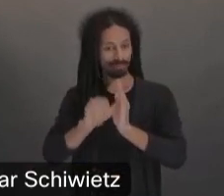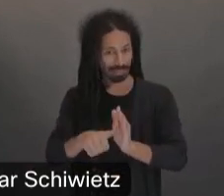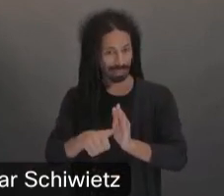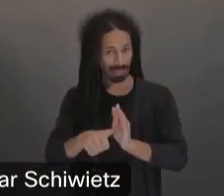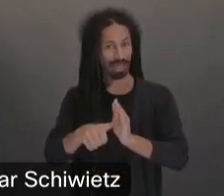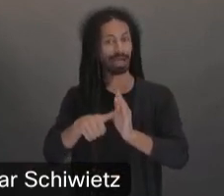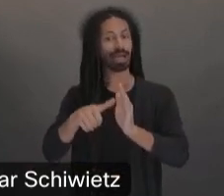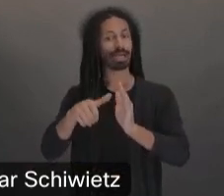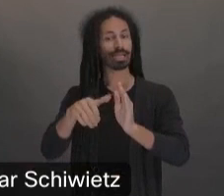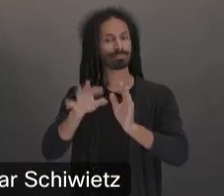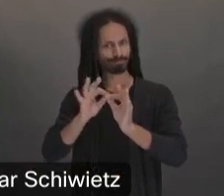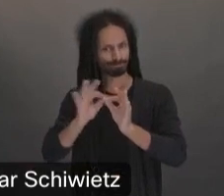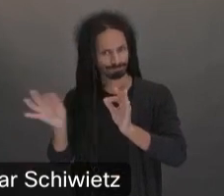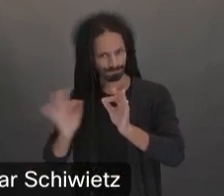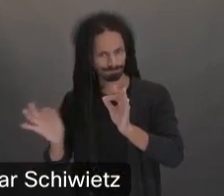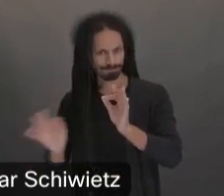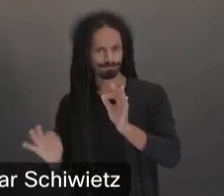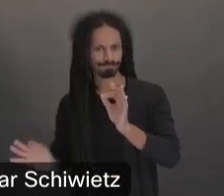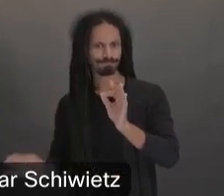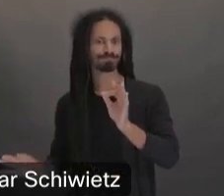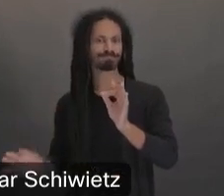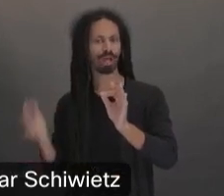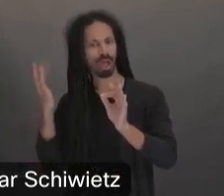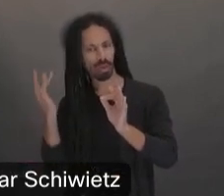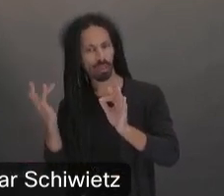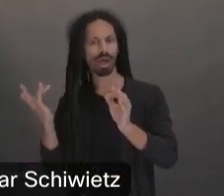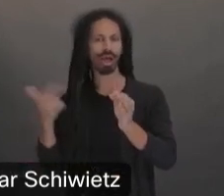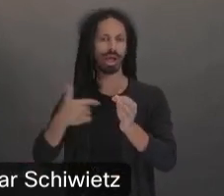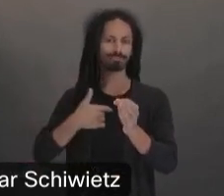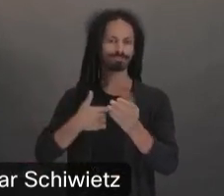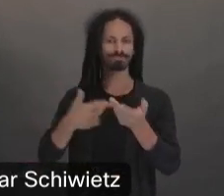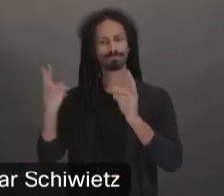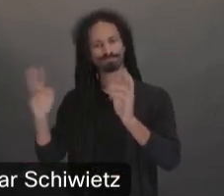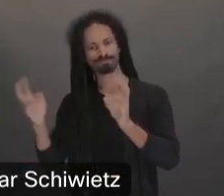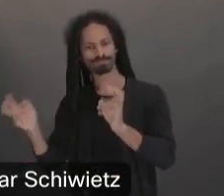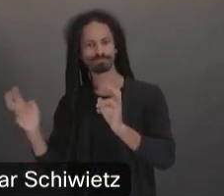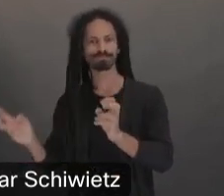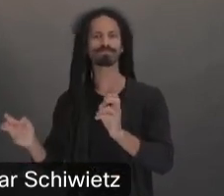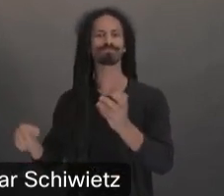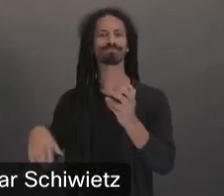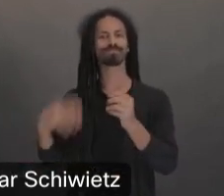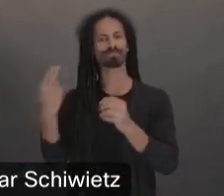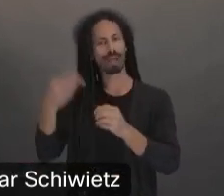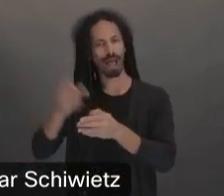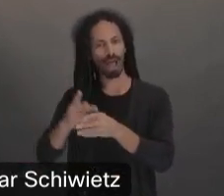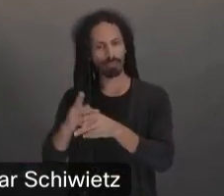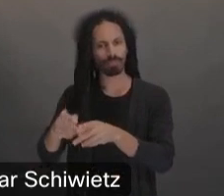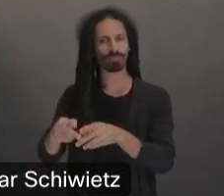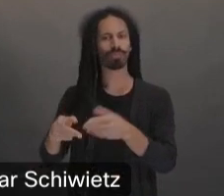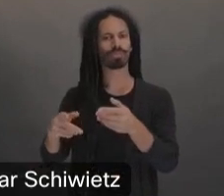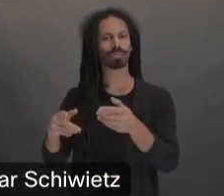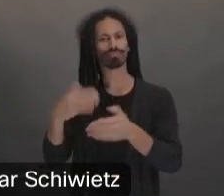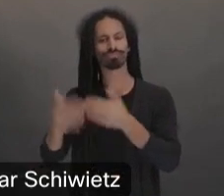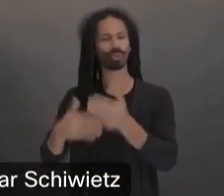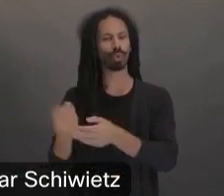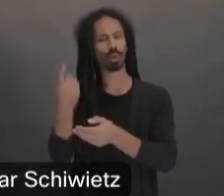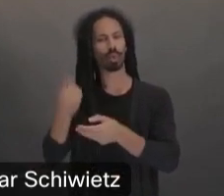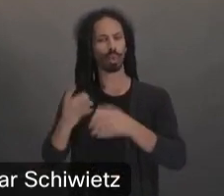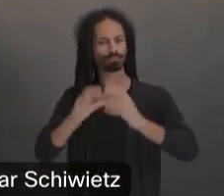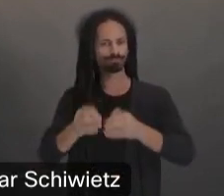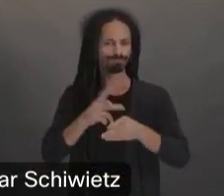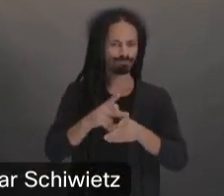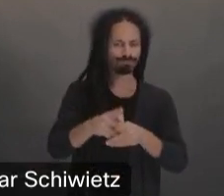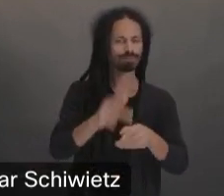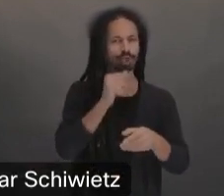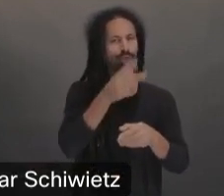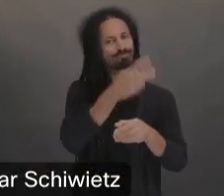can be difficult to describe because quotation marks, high performance along one domain does not translate to high performance along another, end